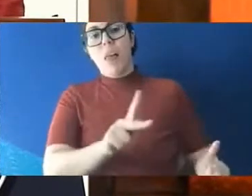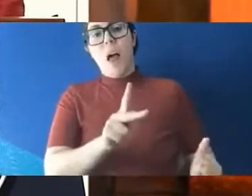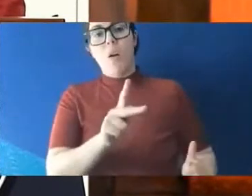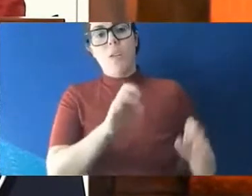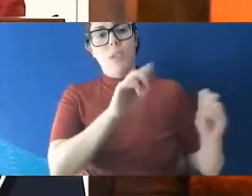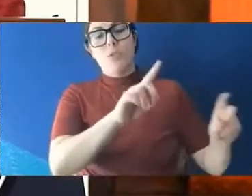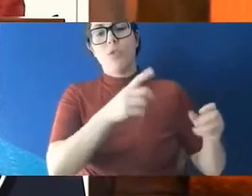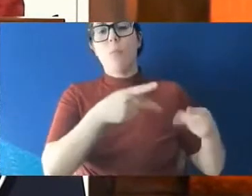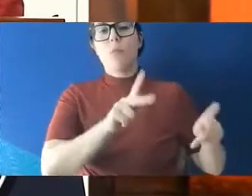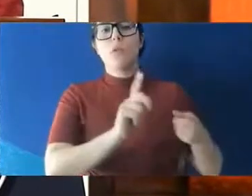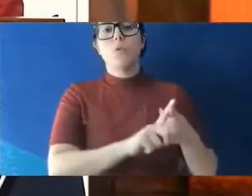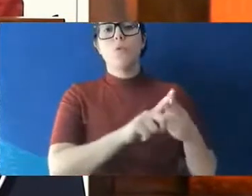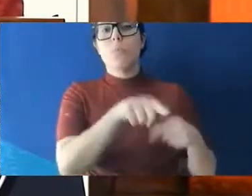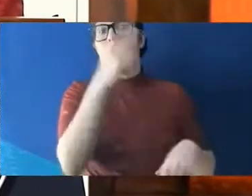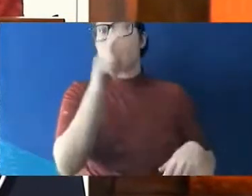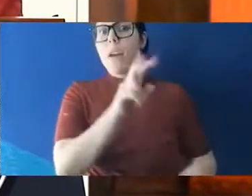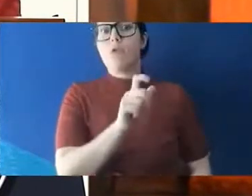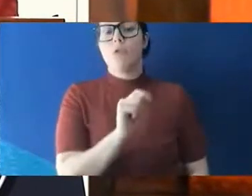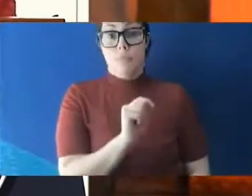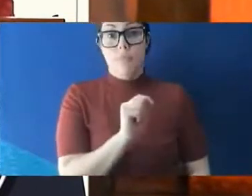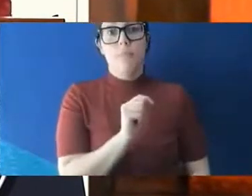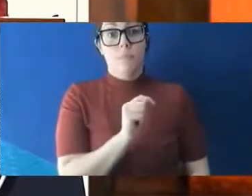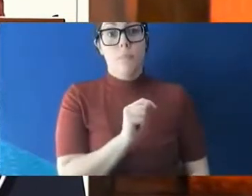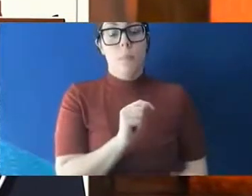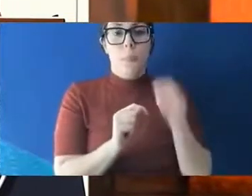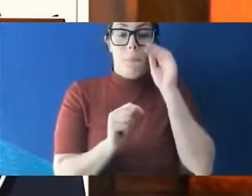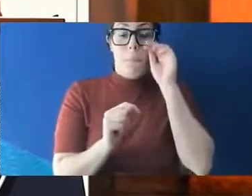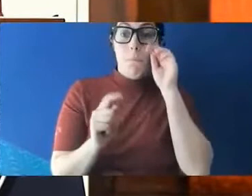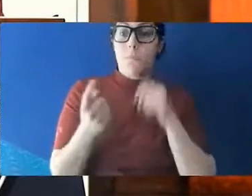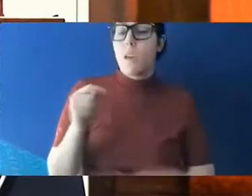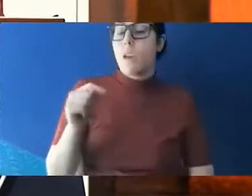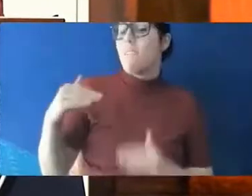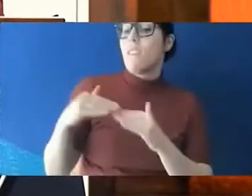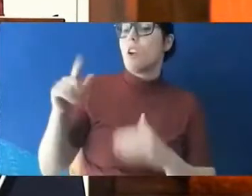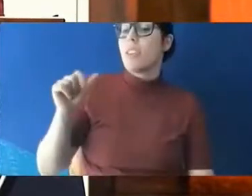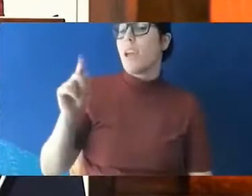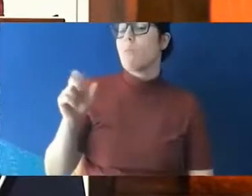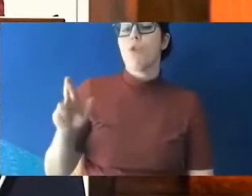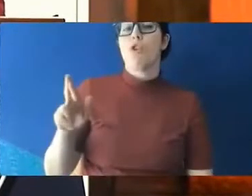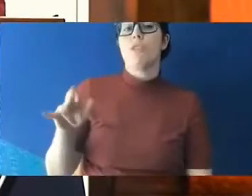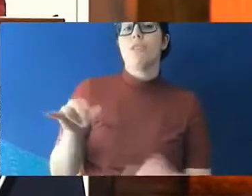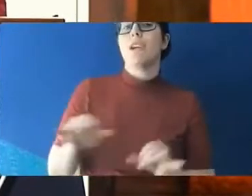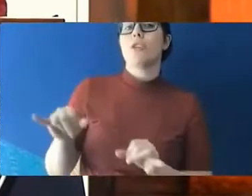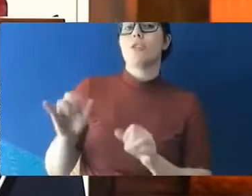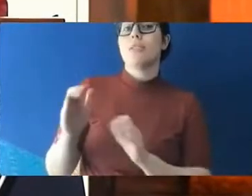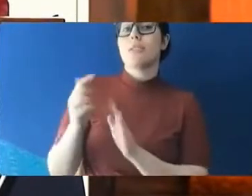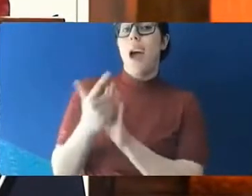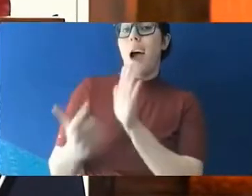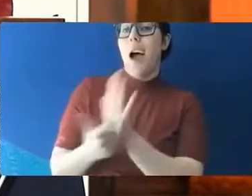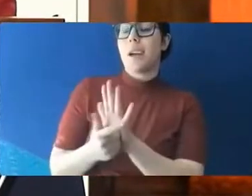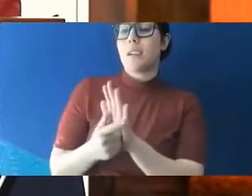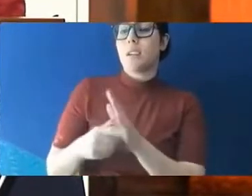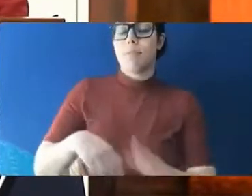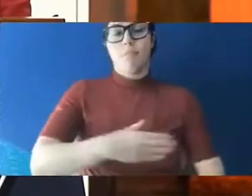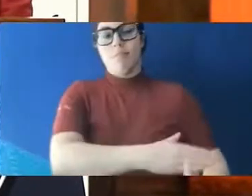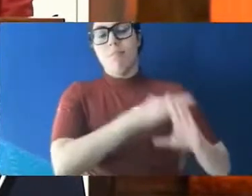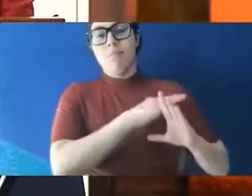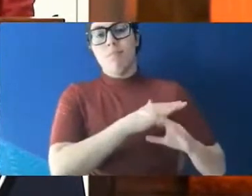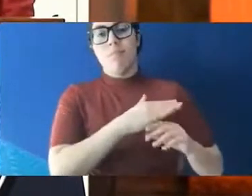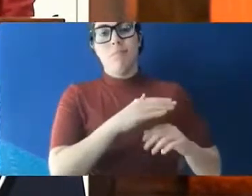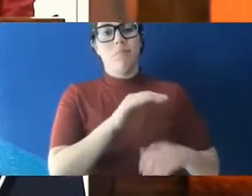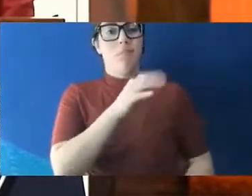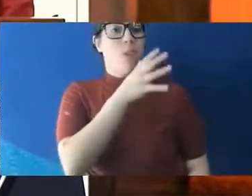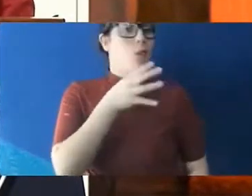opportunity to Black veterans. The Fair Labor Standards Act excluded agricultural, domestic, and